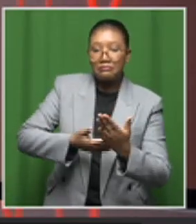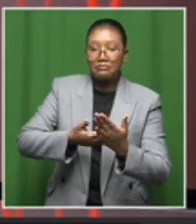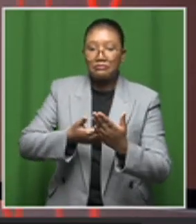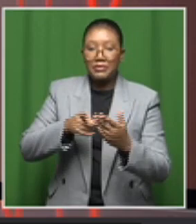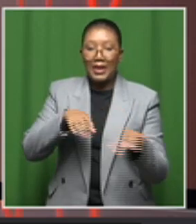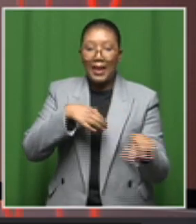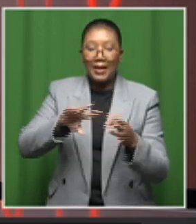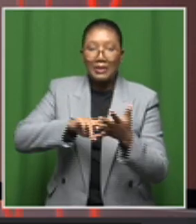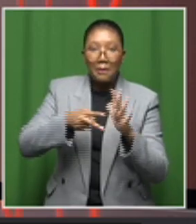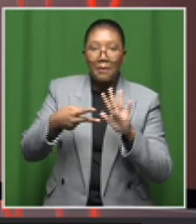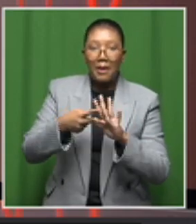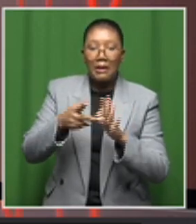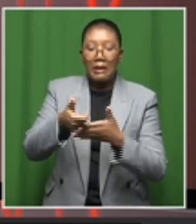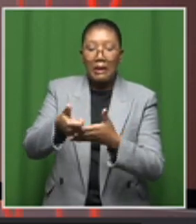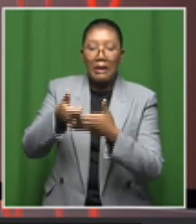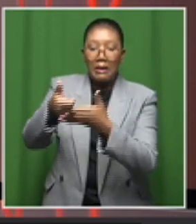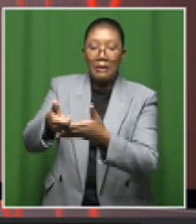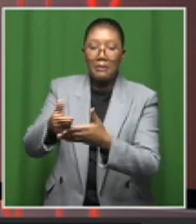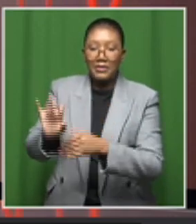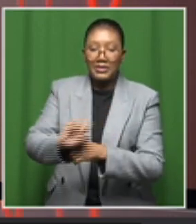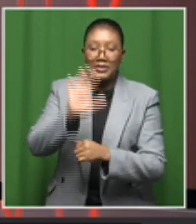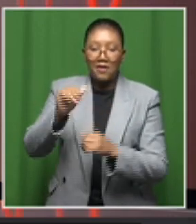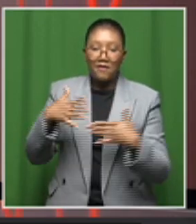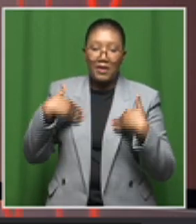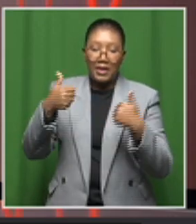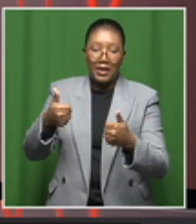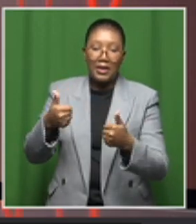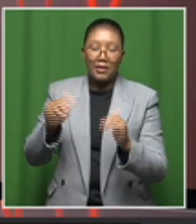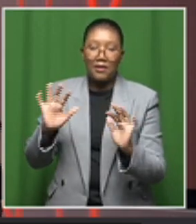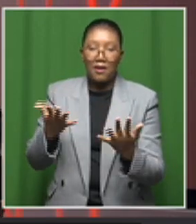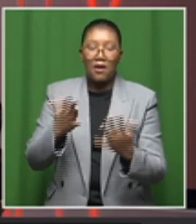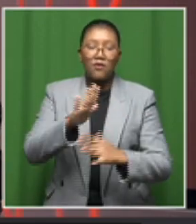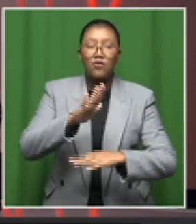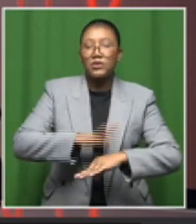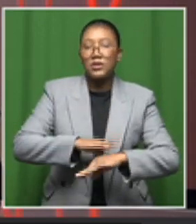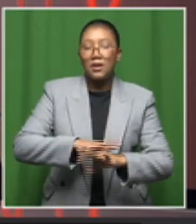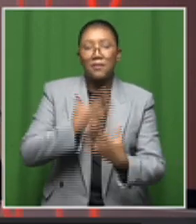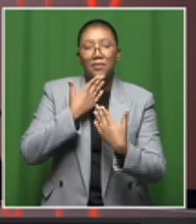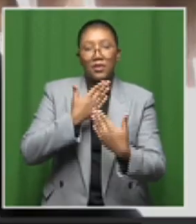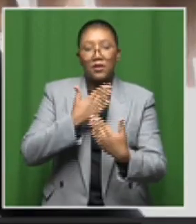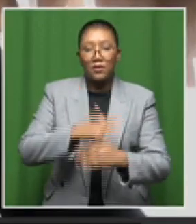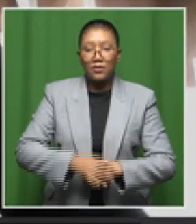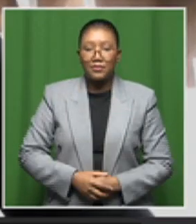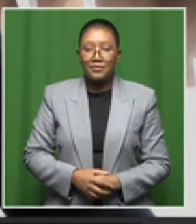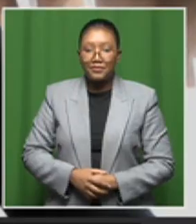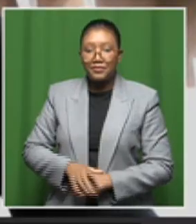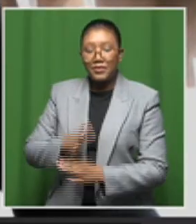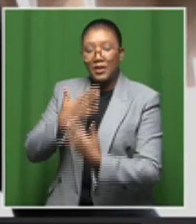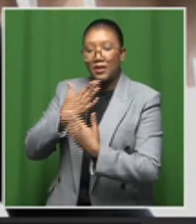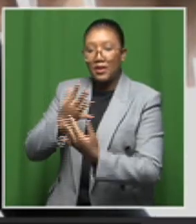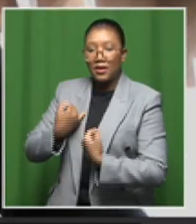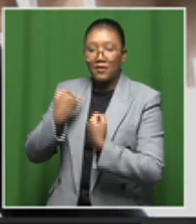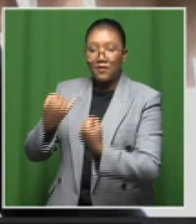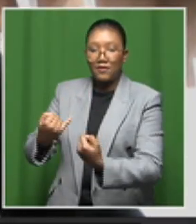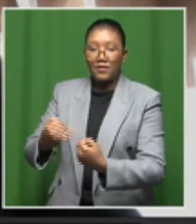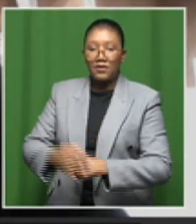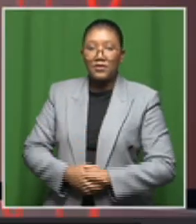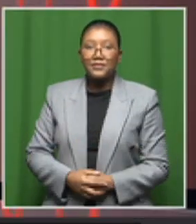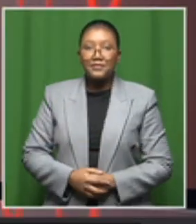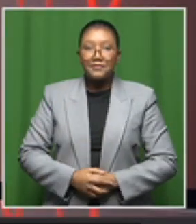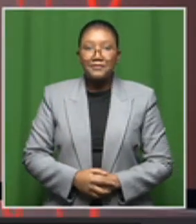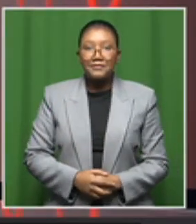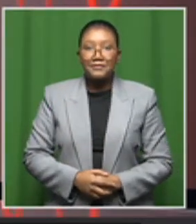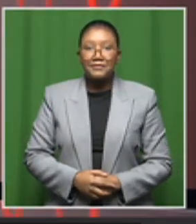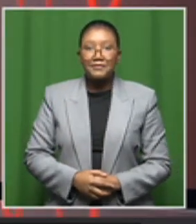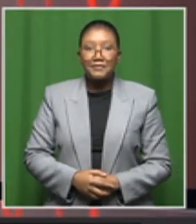system. Doctor, it's a pleasure to have you, and thank you so much for your time. Thank you for having me on the show, Leanne. So you've